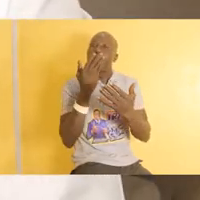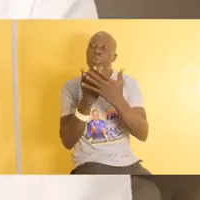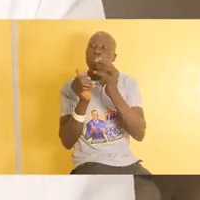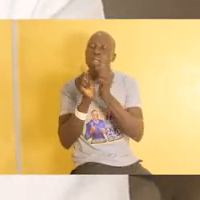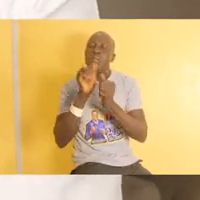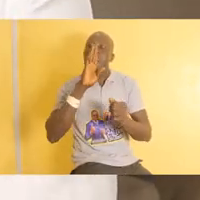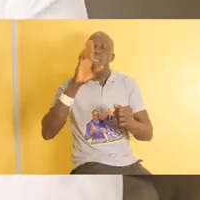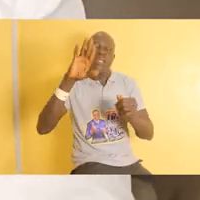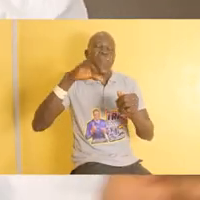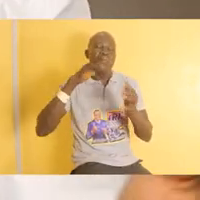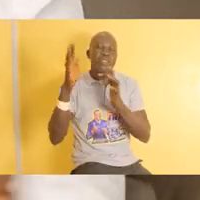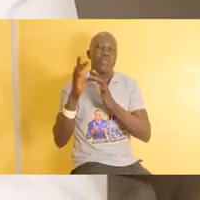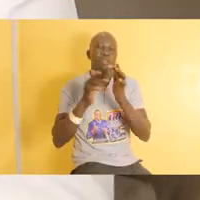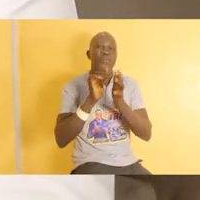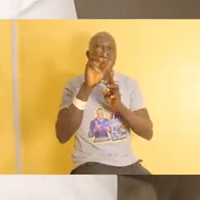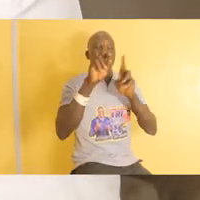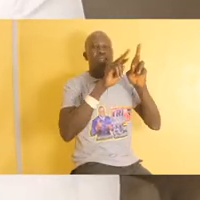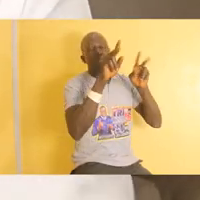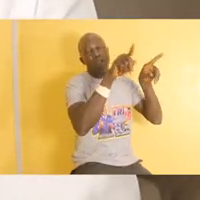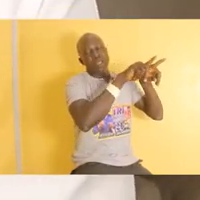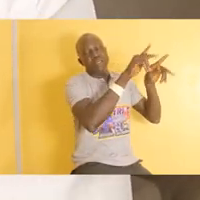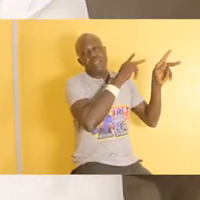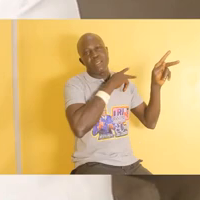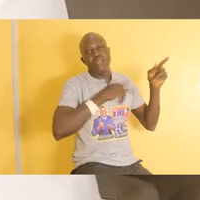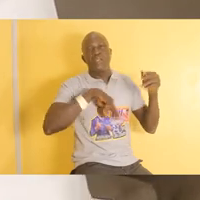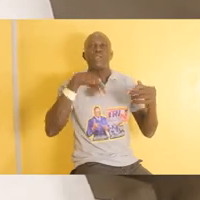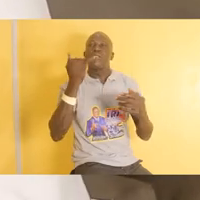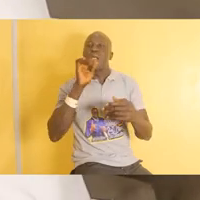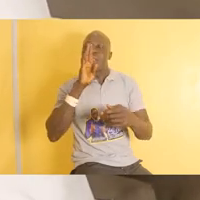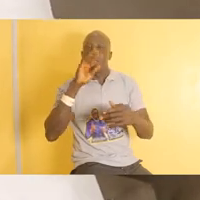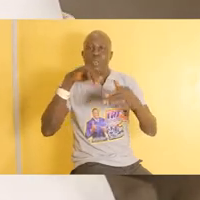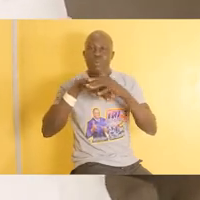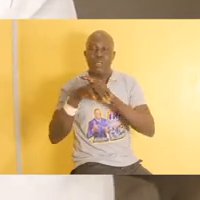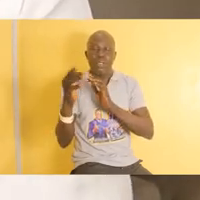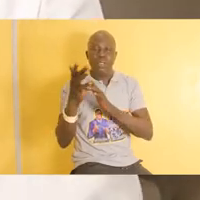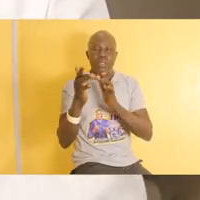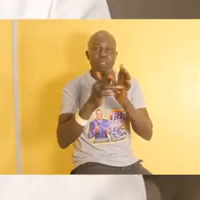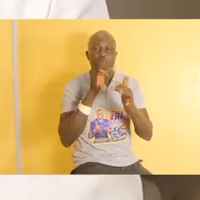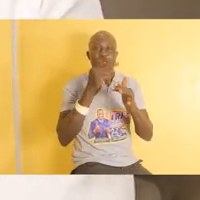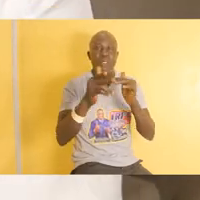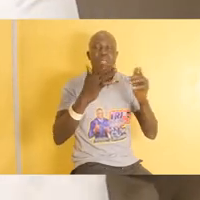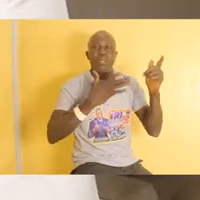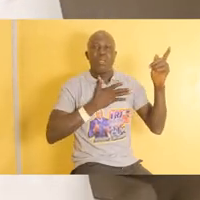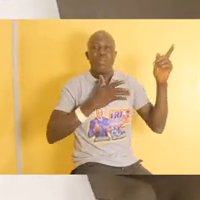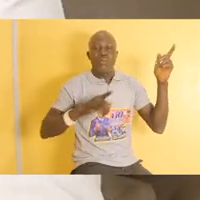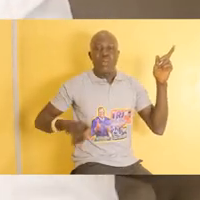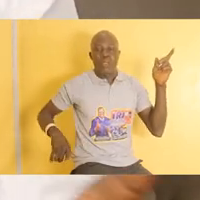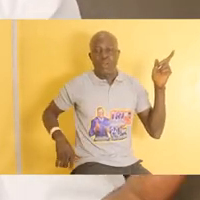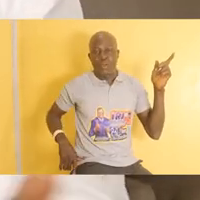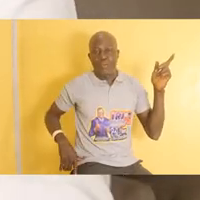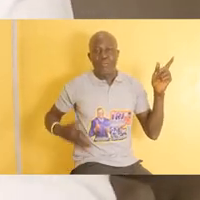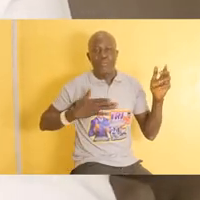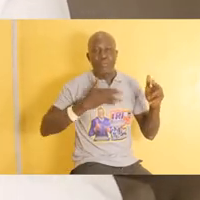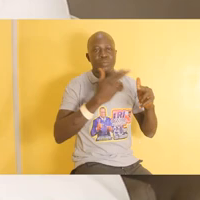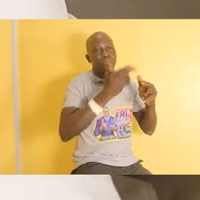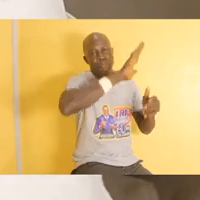Jésù. Amen. Wà á dẹ̀ ṣe bí ọba. Amen. Jesu Oluwawa.